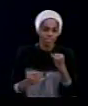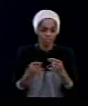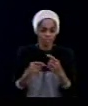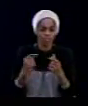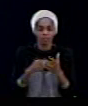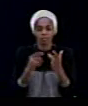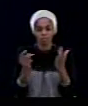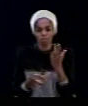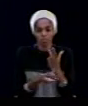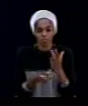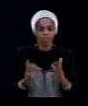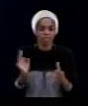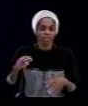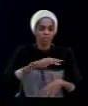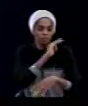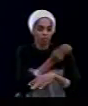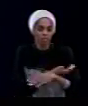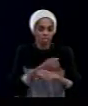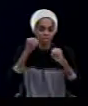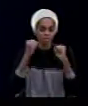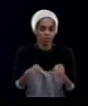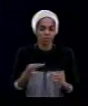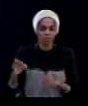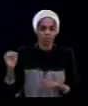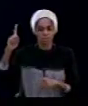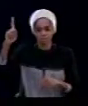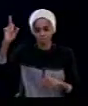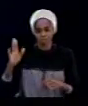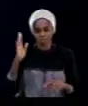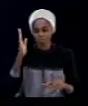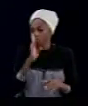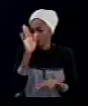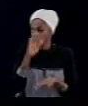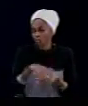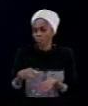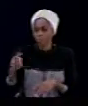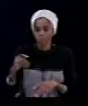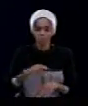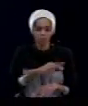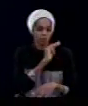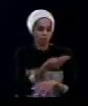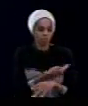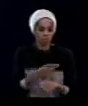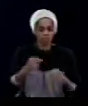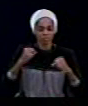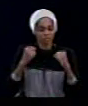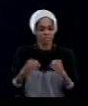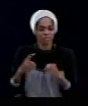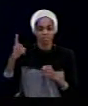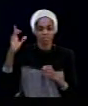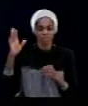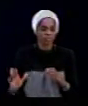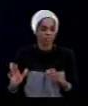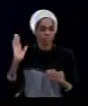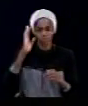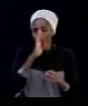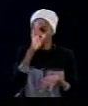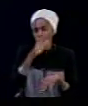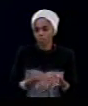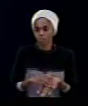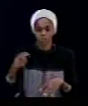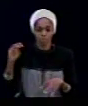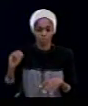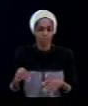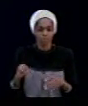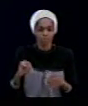the mighty power of the Lord will be upon him. The mighty power of the Lord will be upon him. The mighty power of the Lord will be upon him,